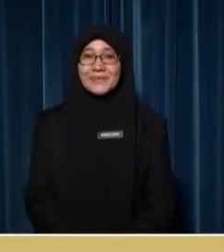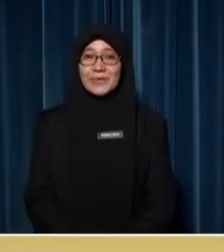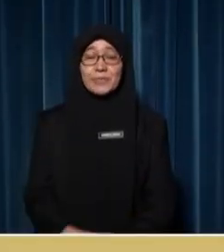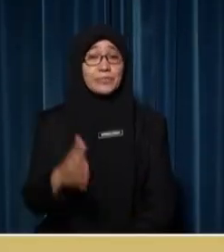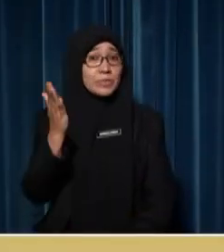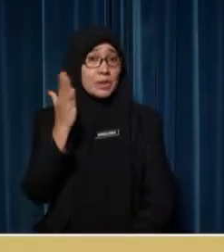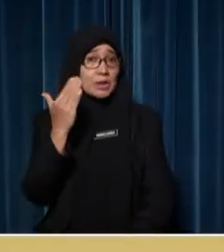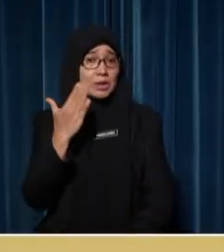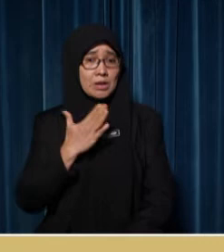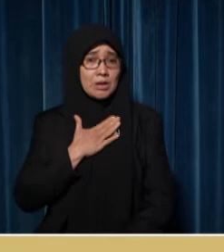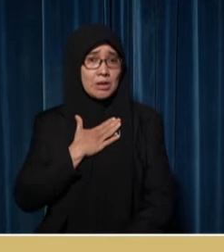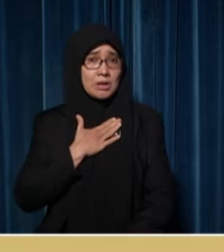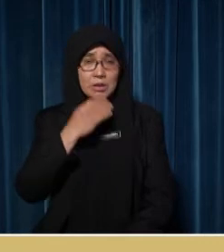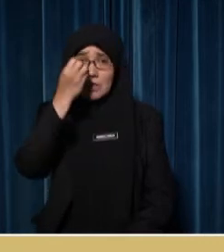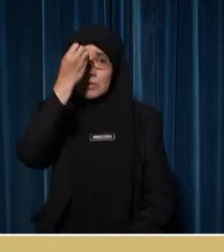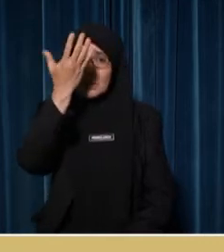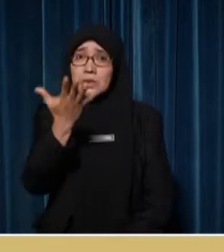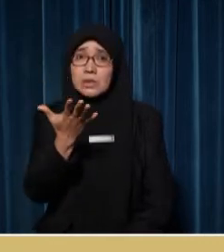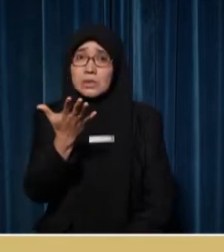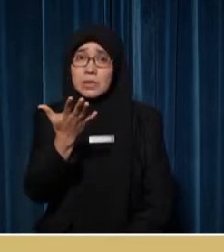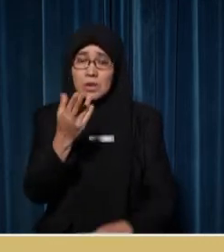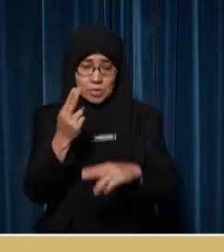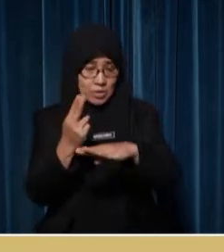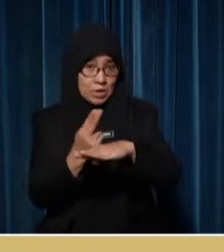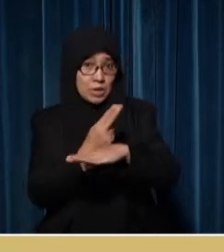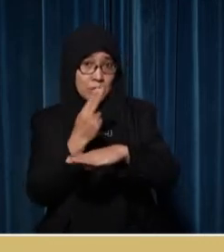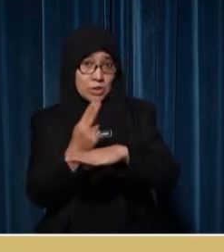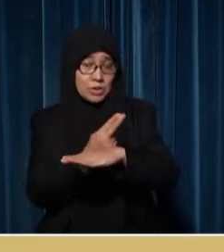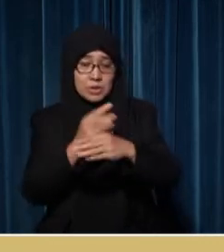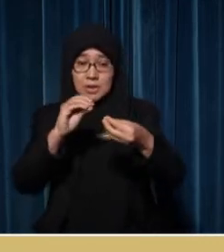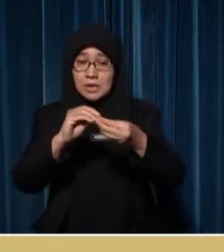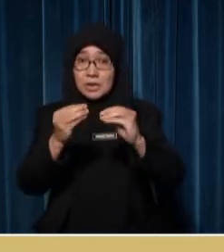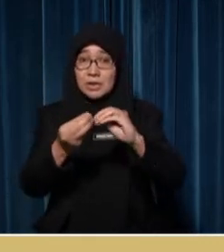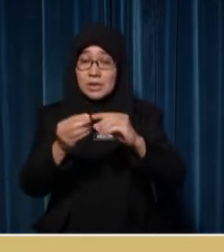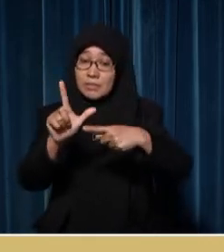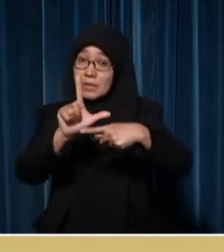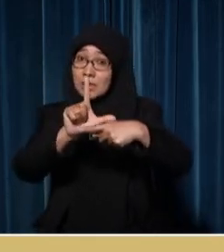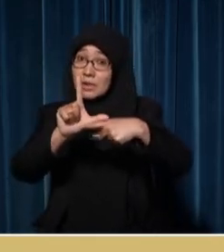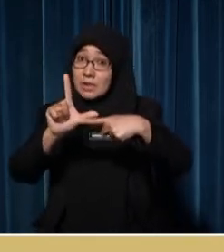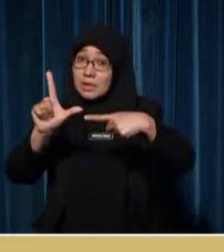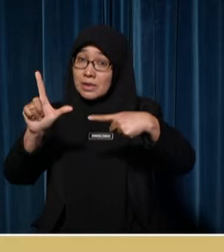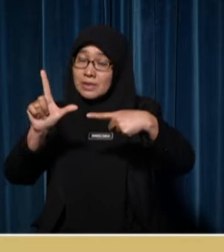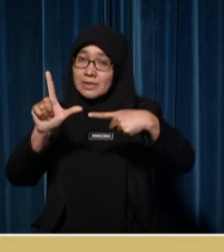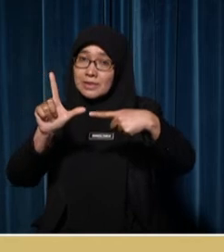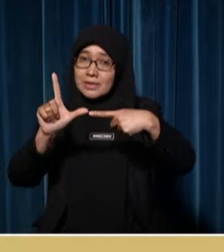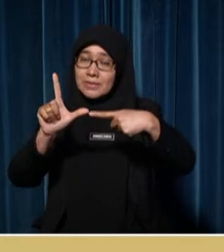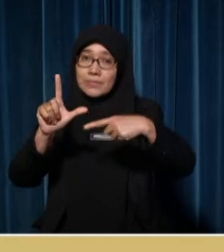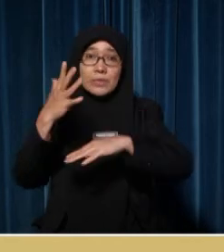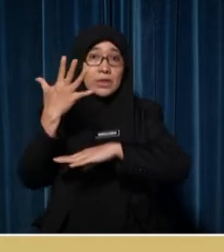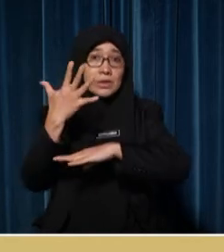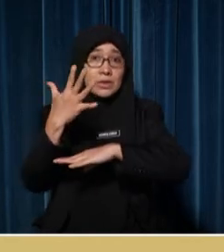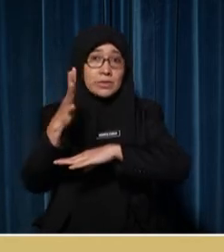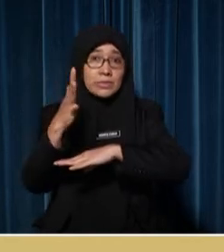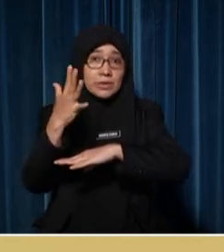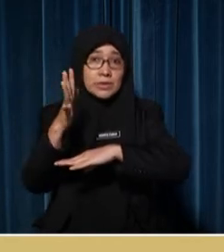Let me explain this using the number line. 15